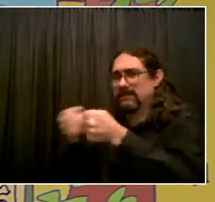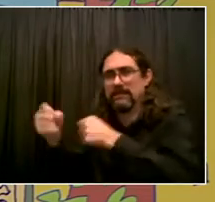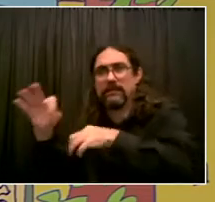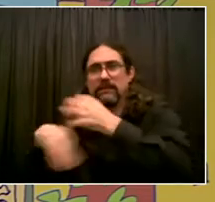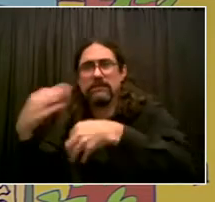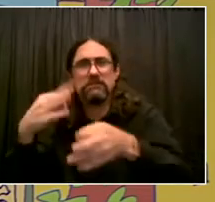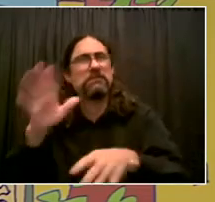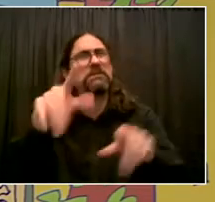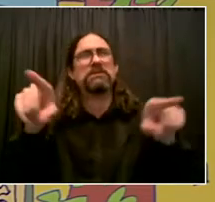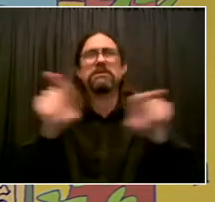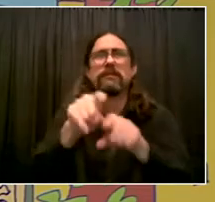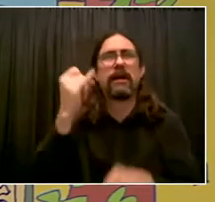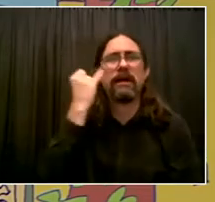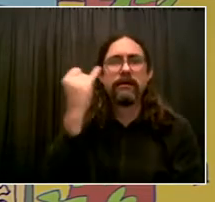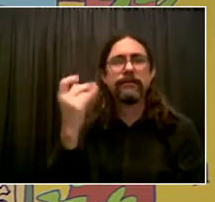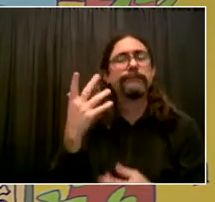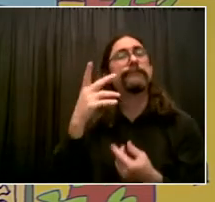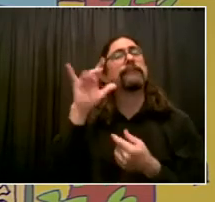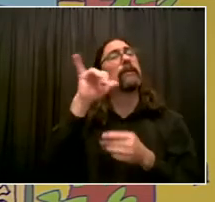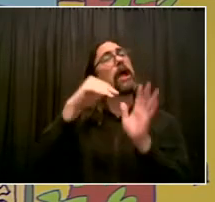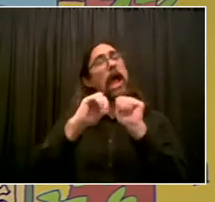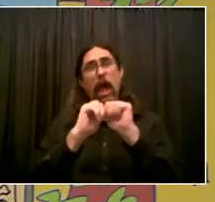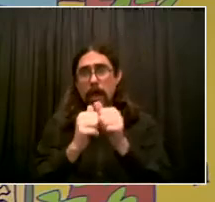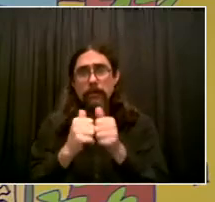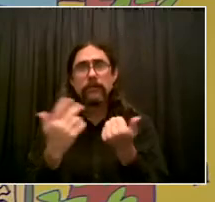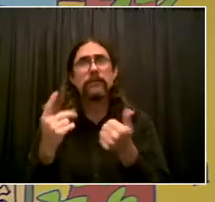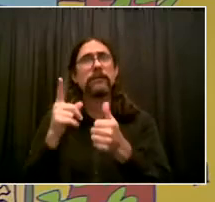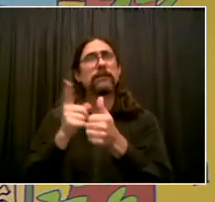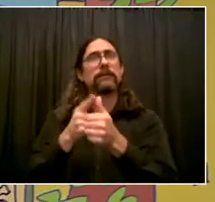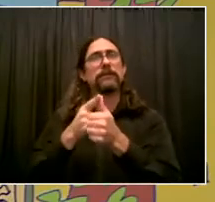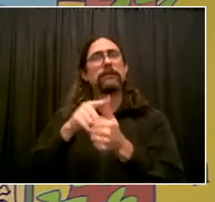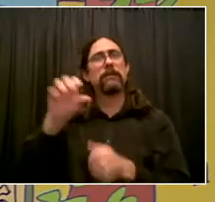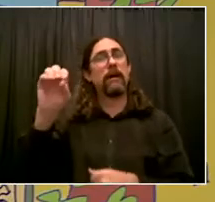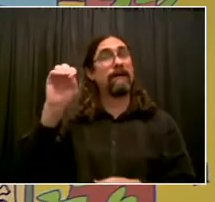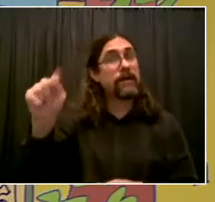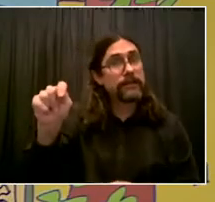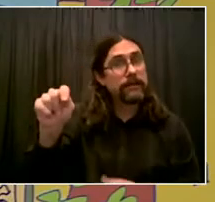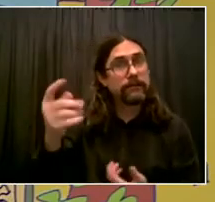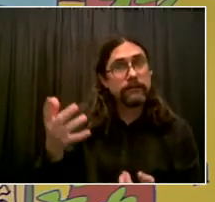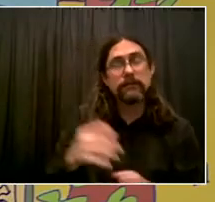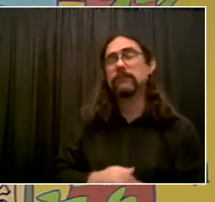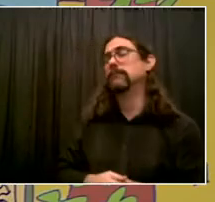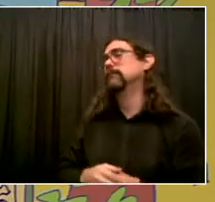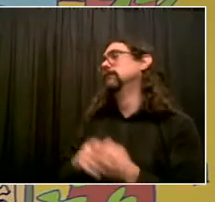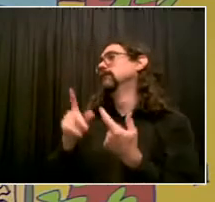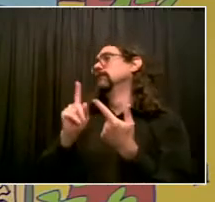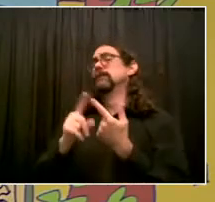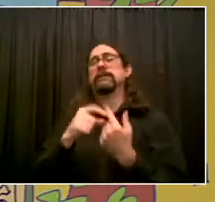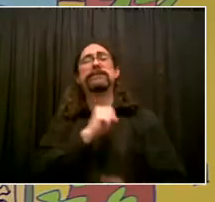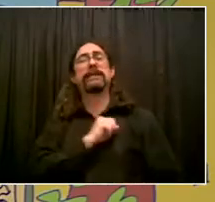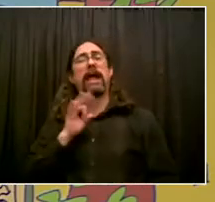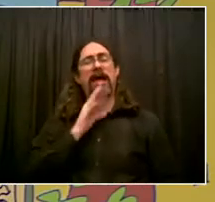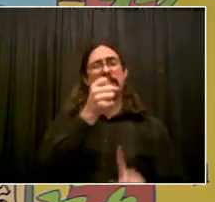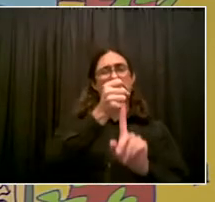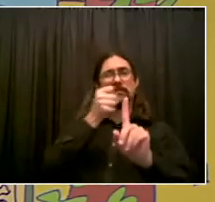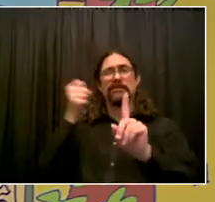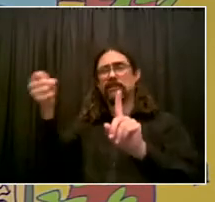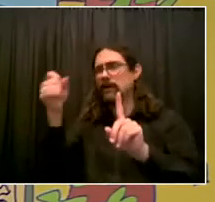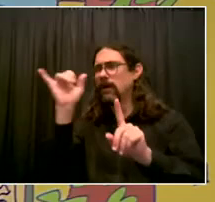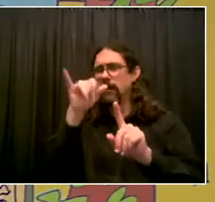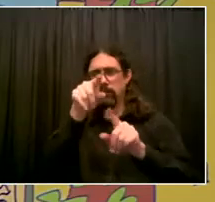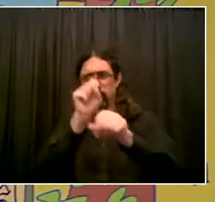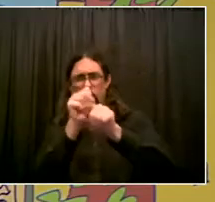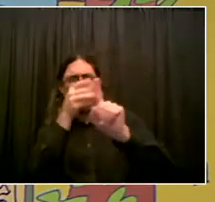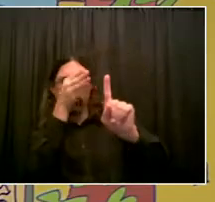We've got a lot of tools here that we can use. But I'll tell you, Emma, I talked to all the relevant commissioners in the lead up, especially the